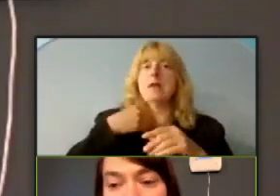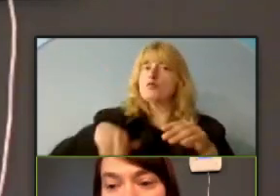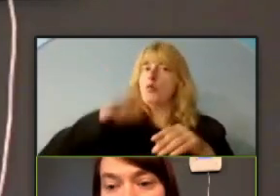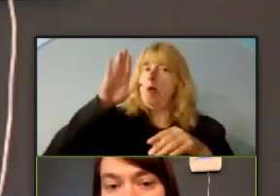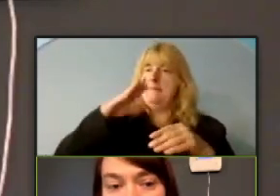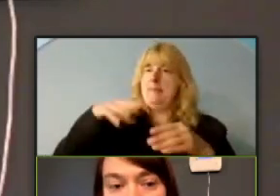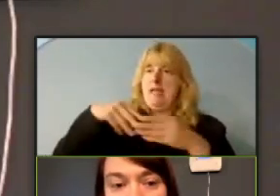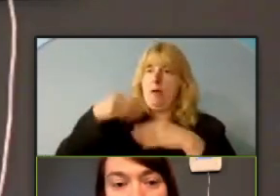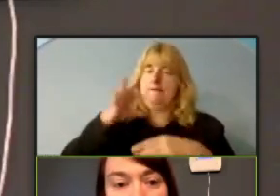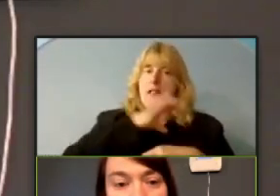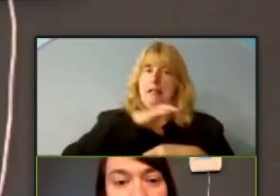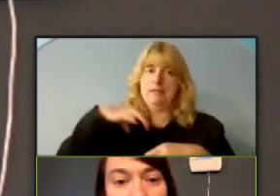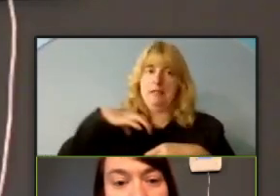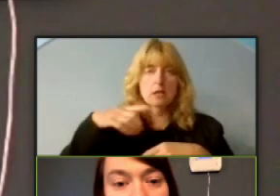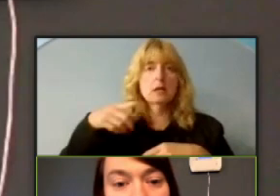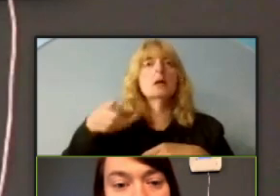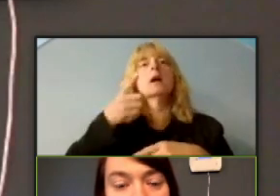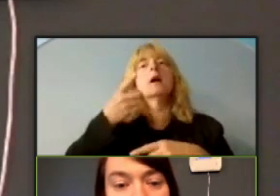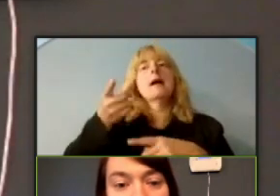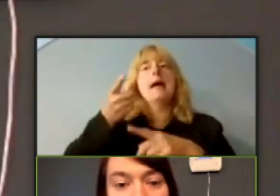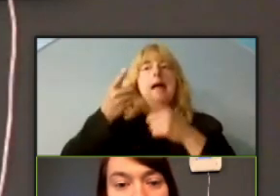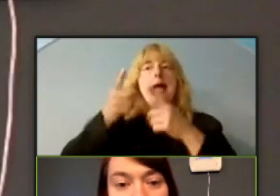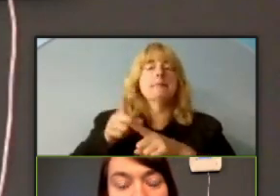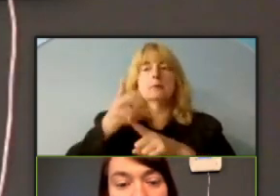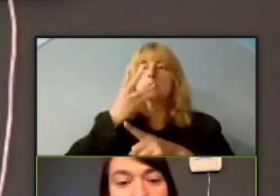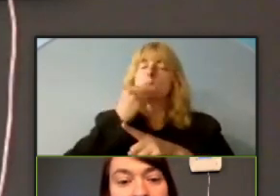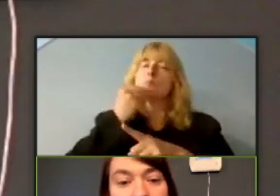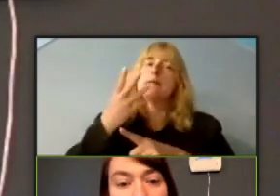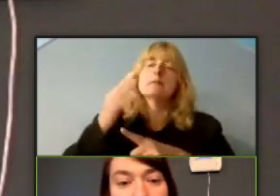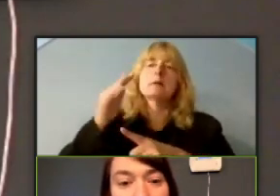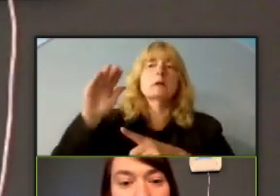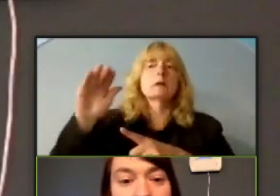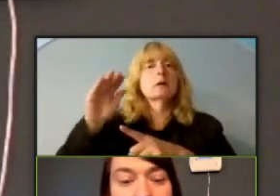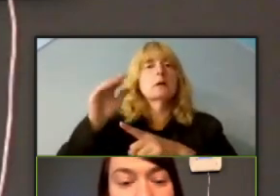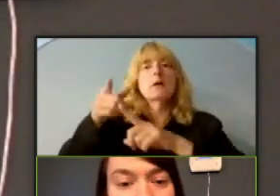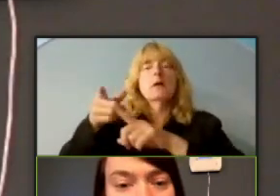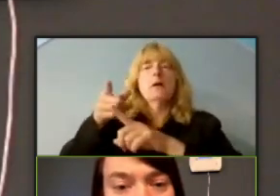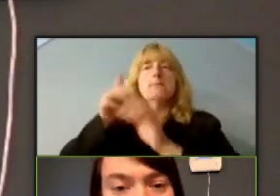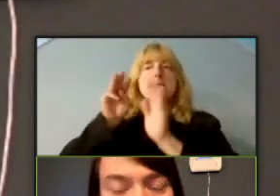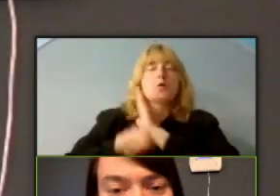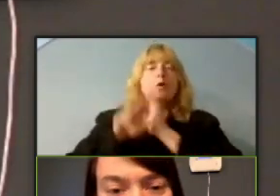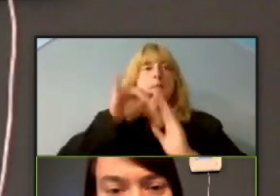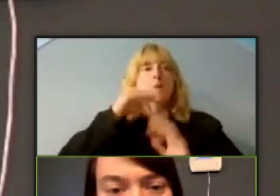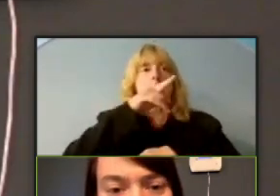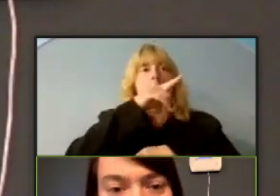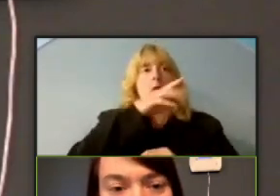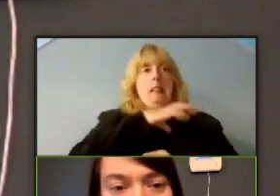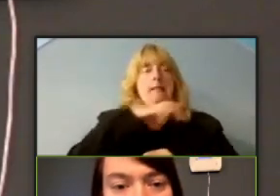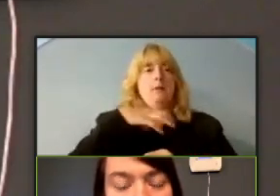was murdered at the hands of the Cleveland police for playing with a toy gun.